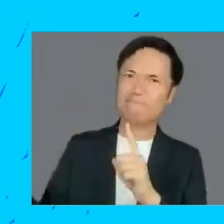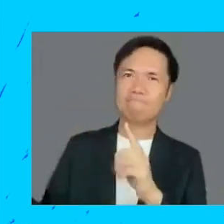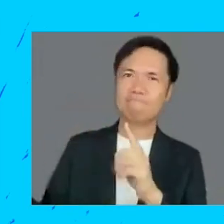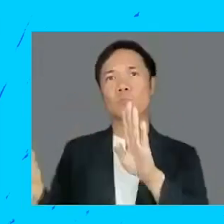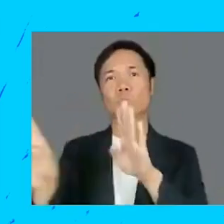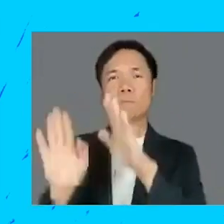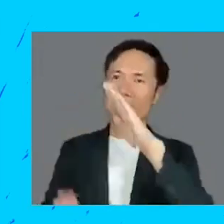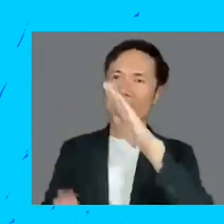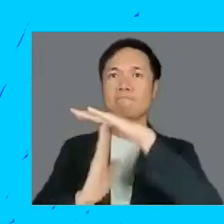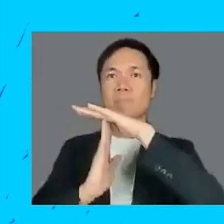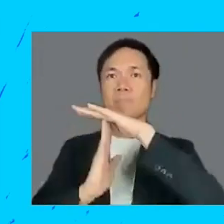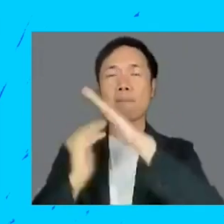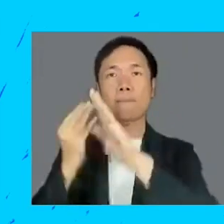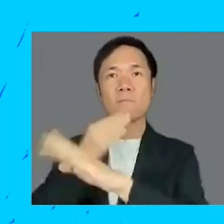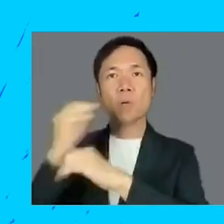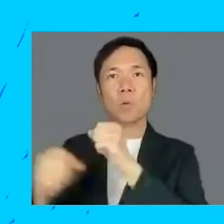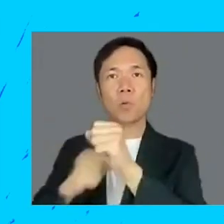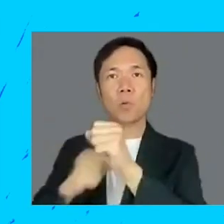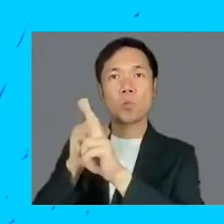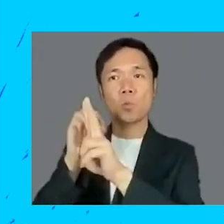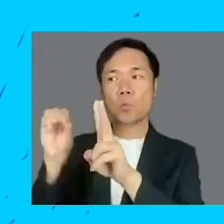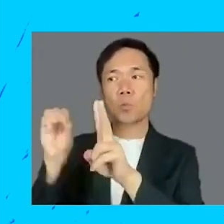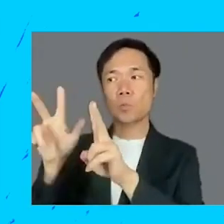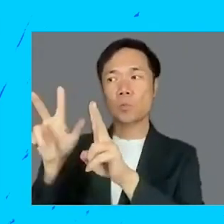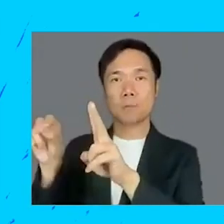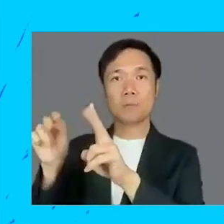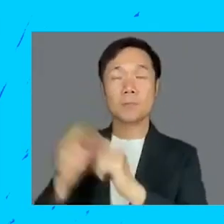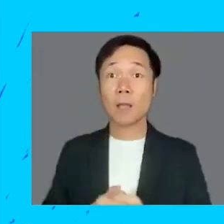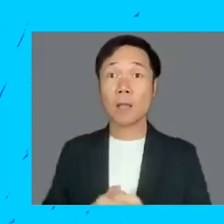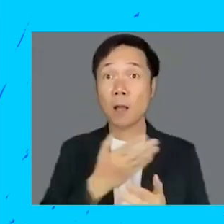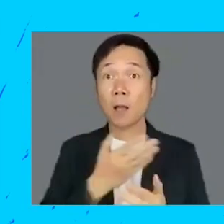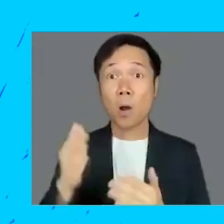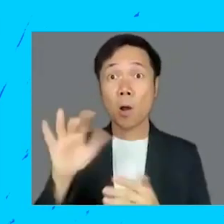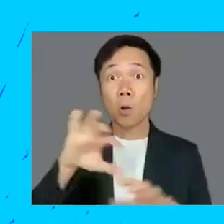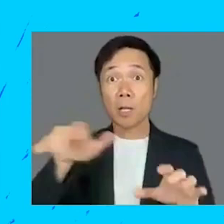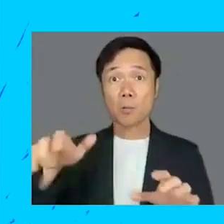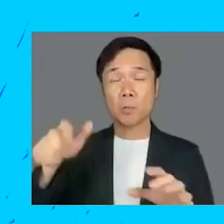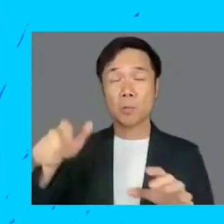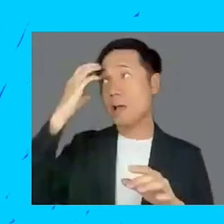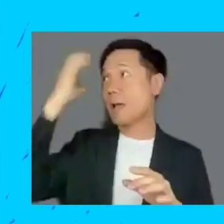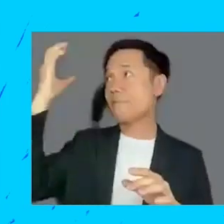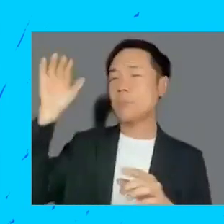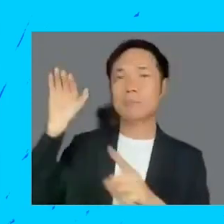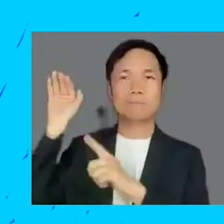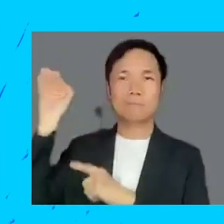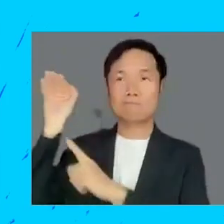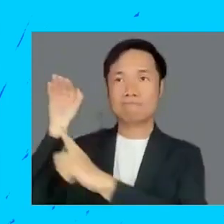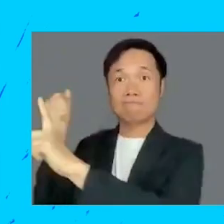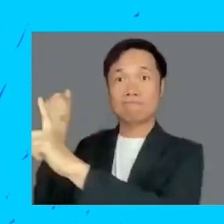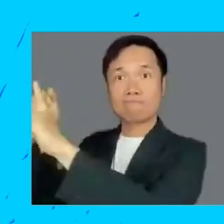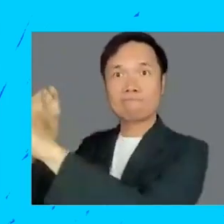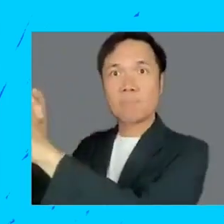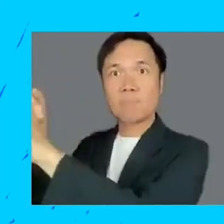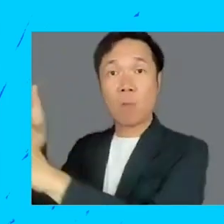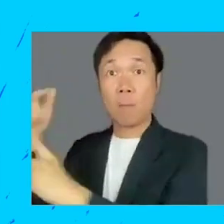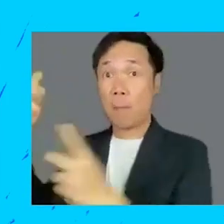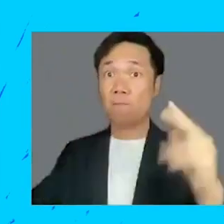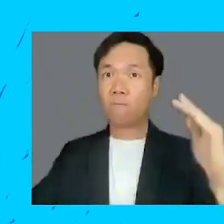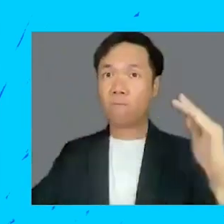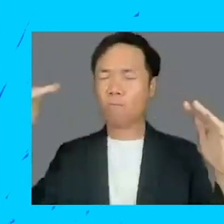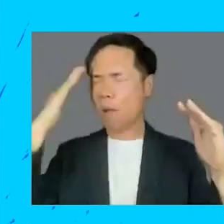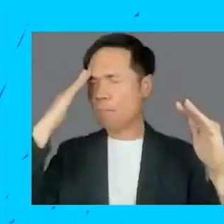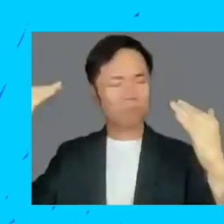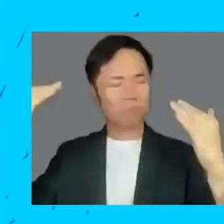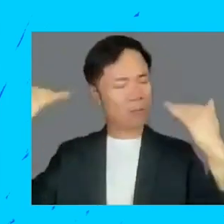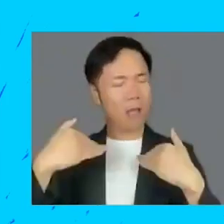time, we also have to hold governments and other world leaders accountable to prioritizing our health and well-being. I'll just like to remind the